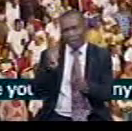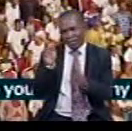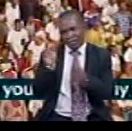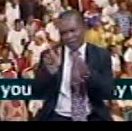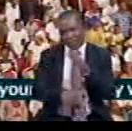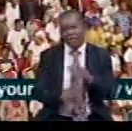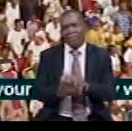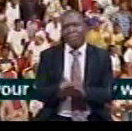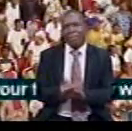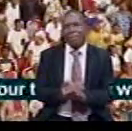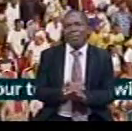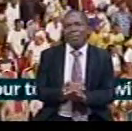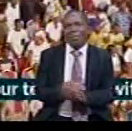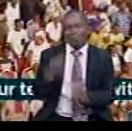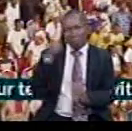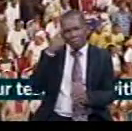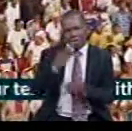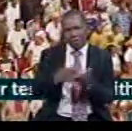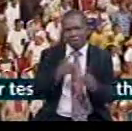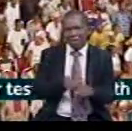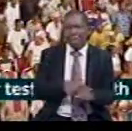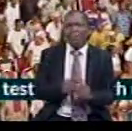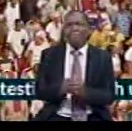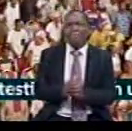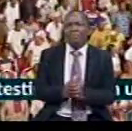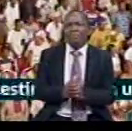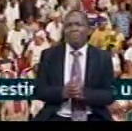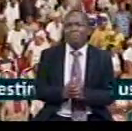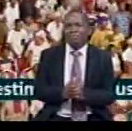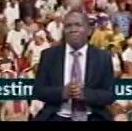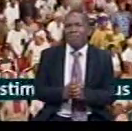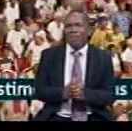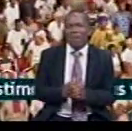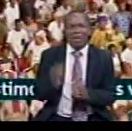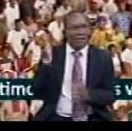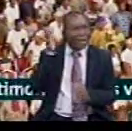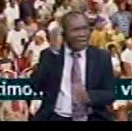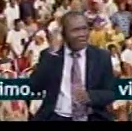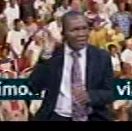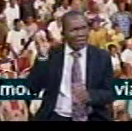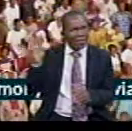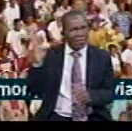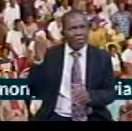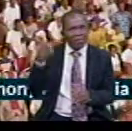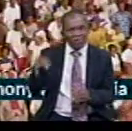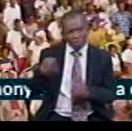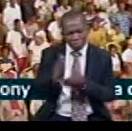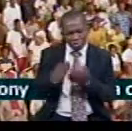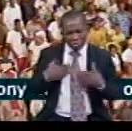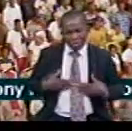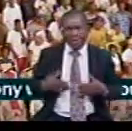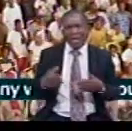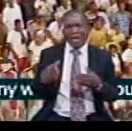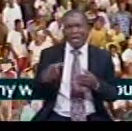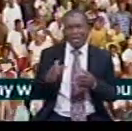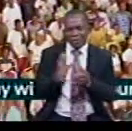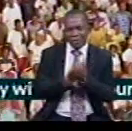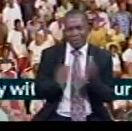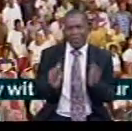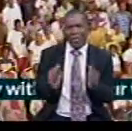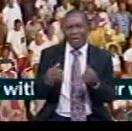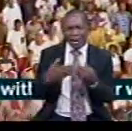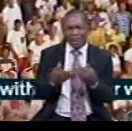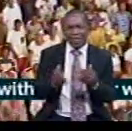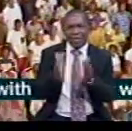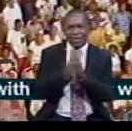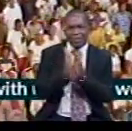from a woman who shared a testimony relating to that problem. But he said, after the prayer of the man of God, his son